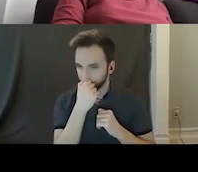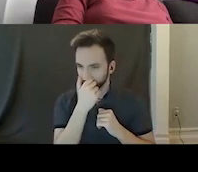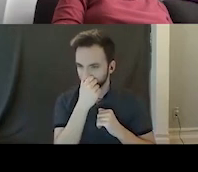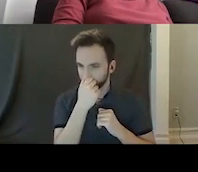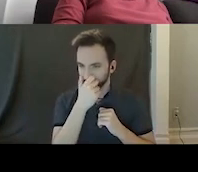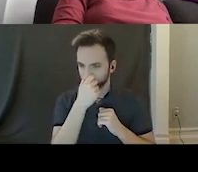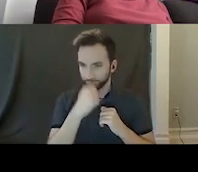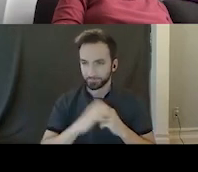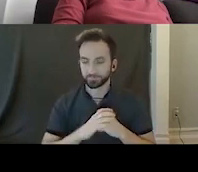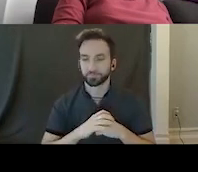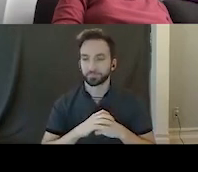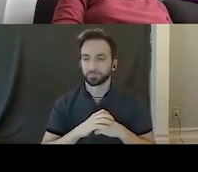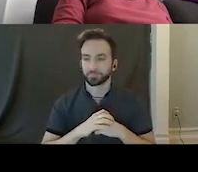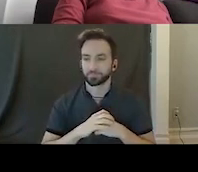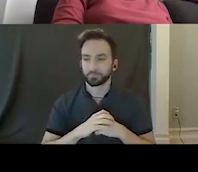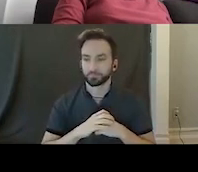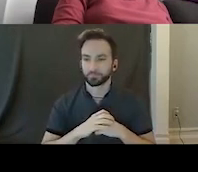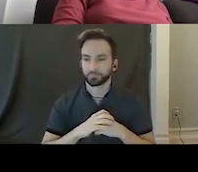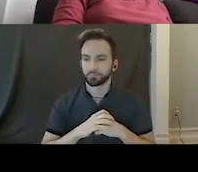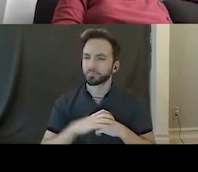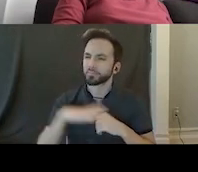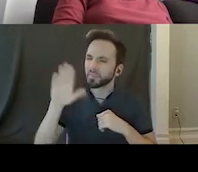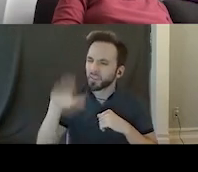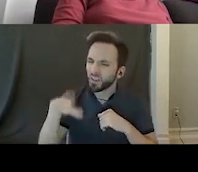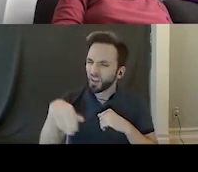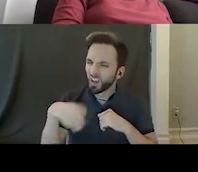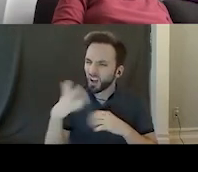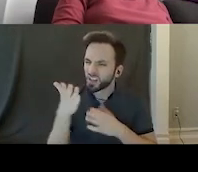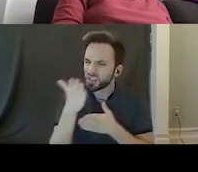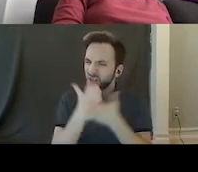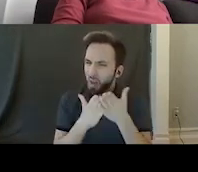So yeah, what do you mean by that? Femme folks who are,